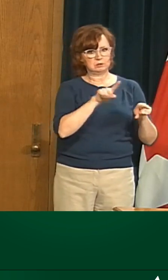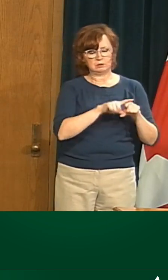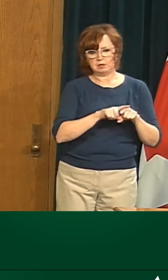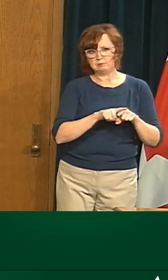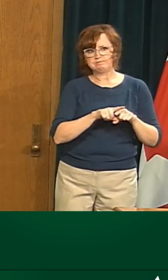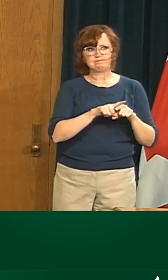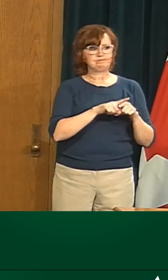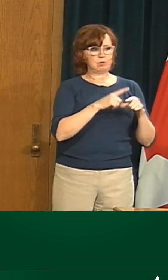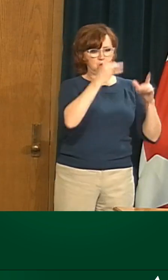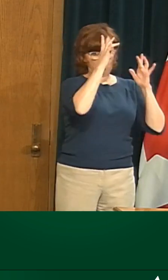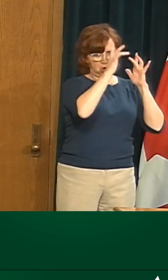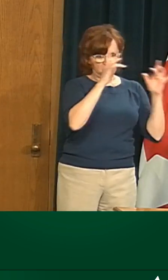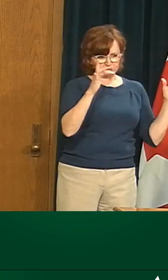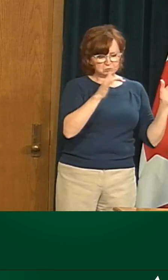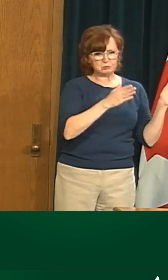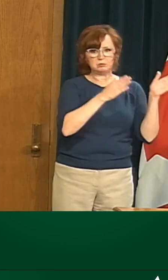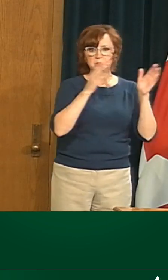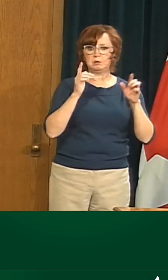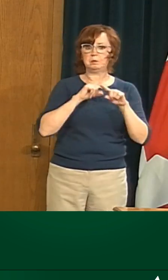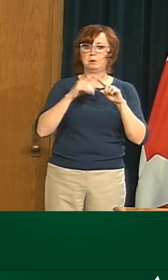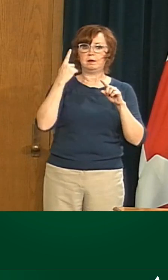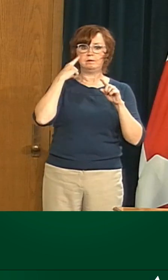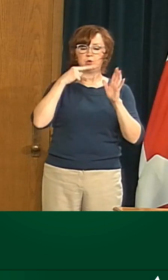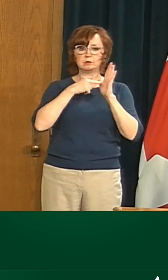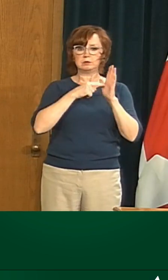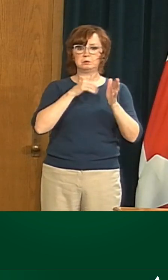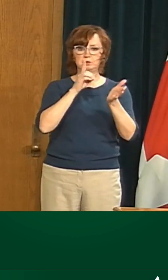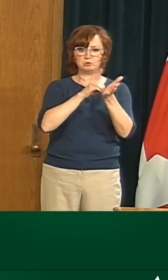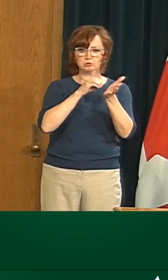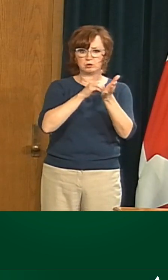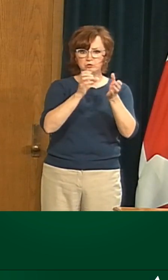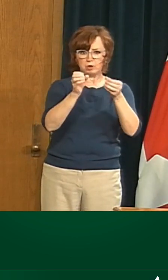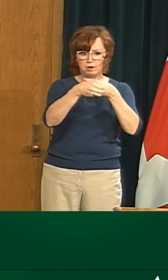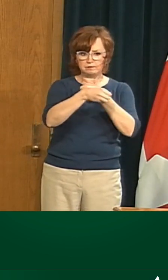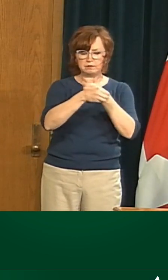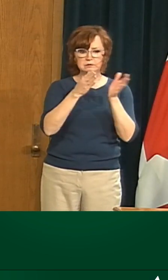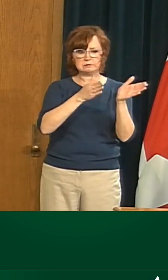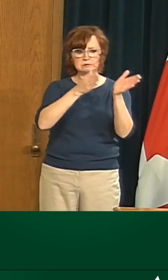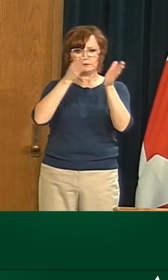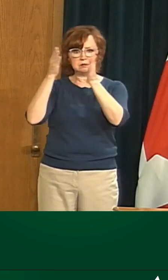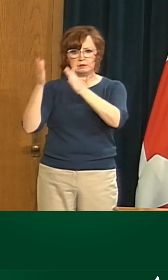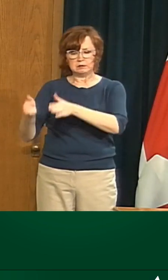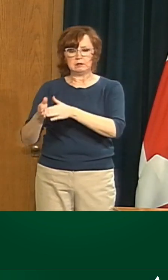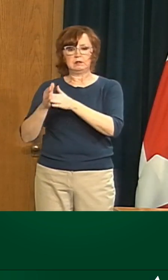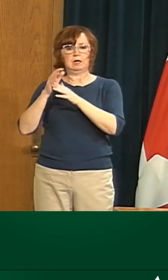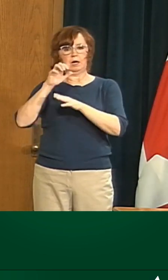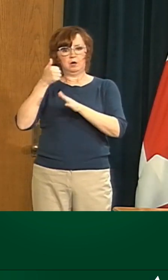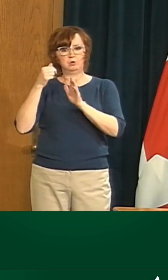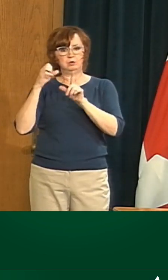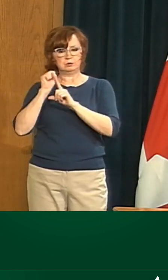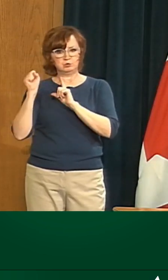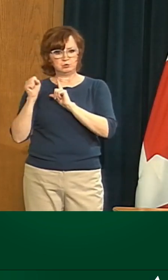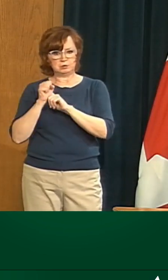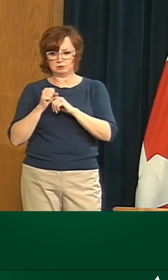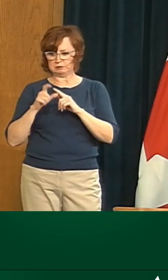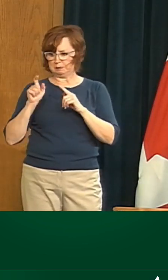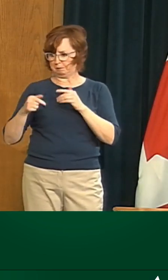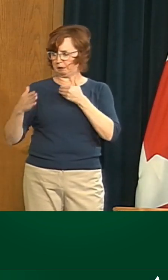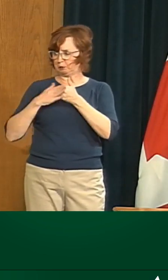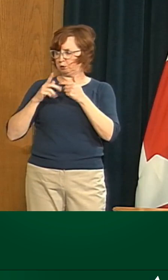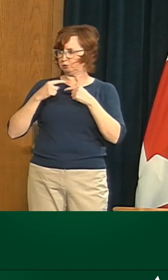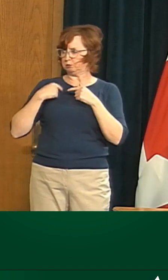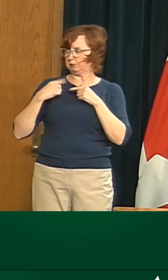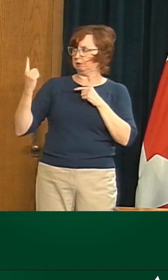of the medical services which are in phase 1, and also have to be applied in other personal services that will be allowed in phase 2, where